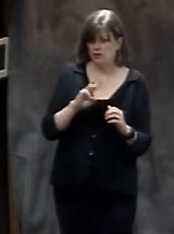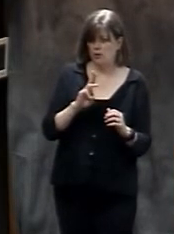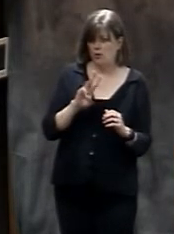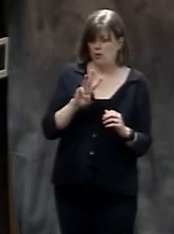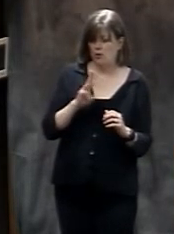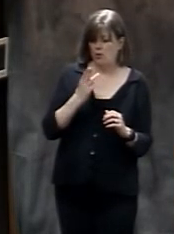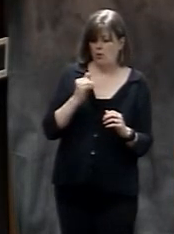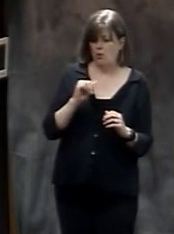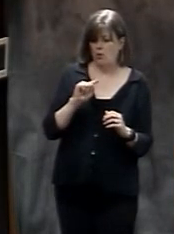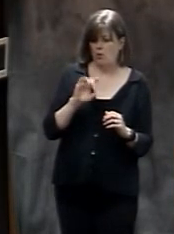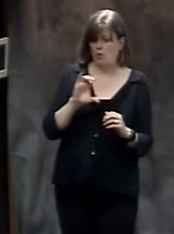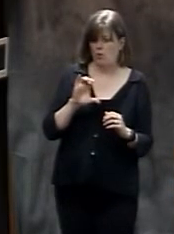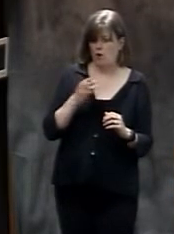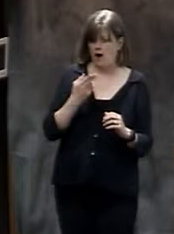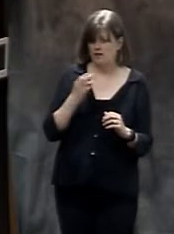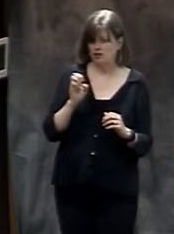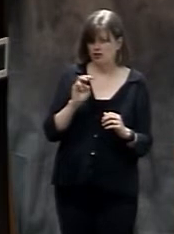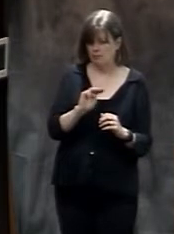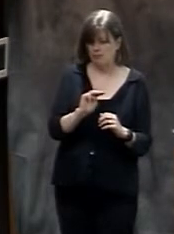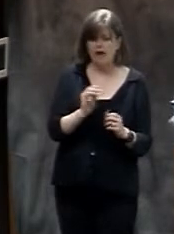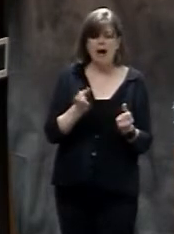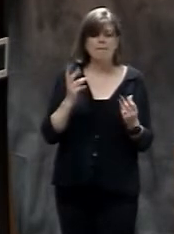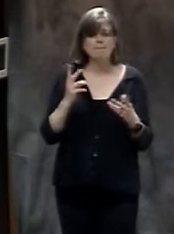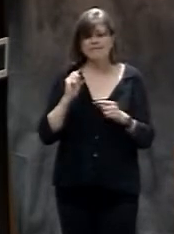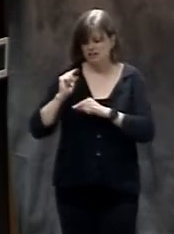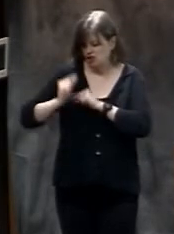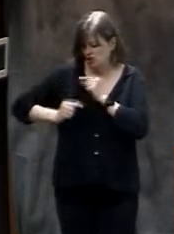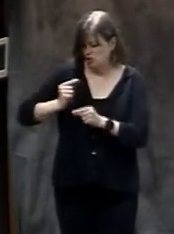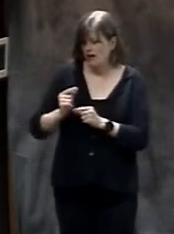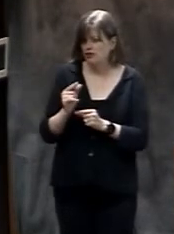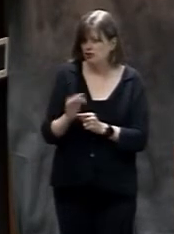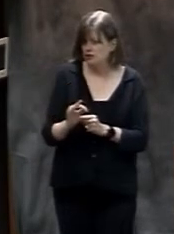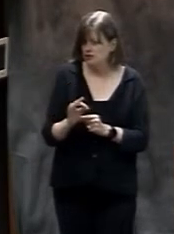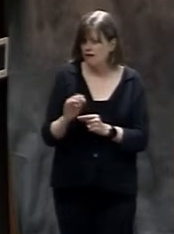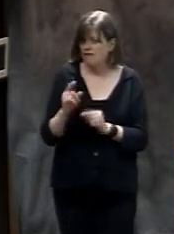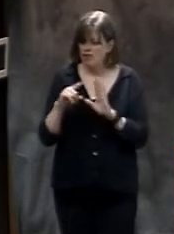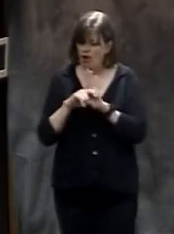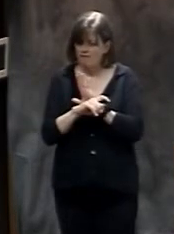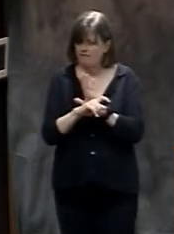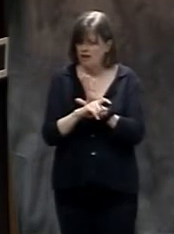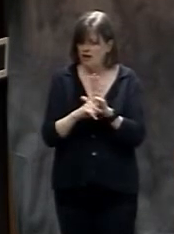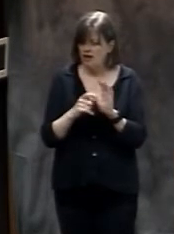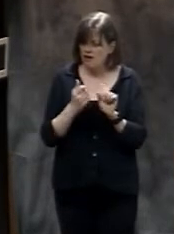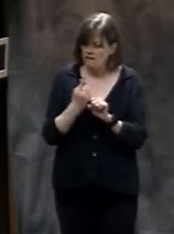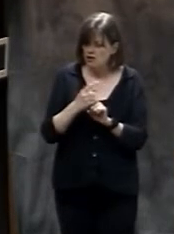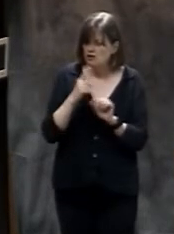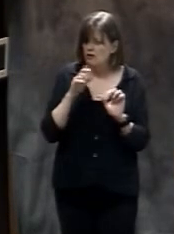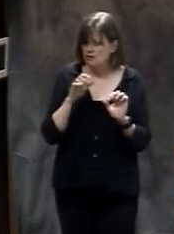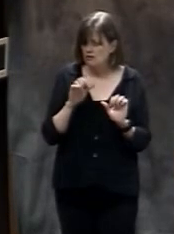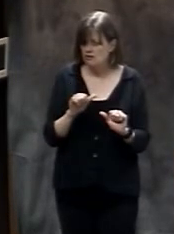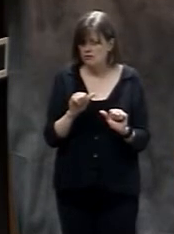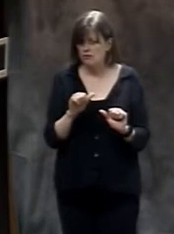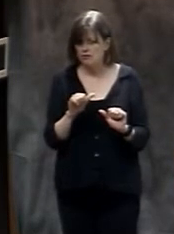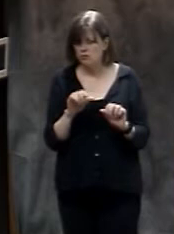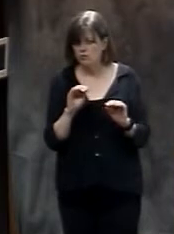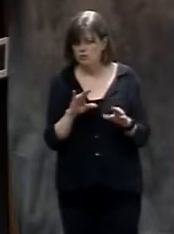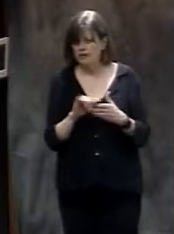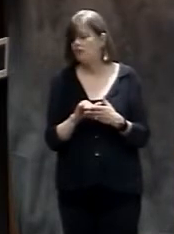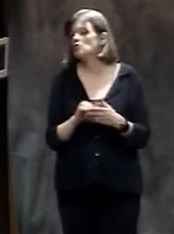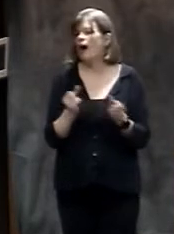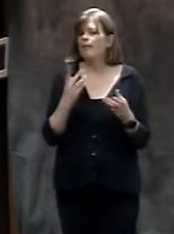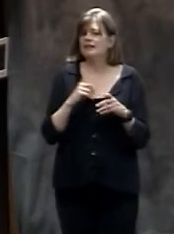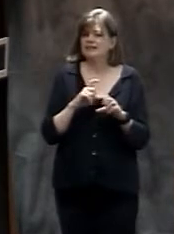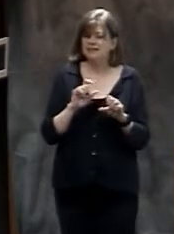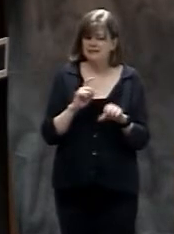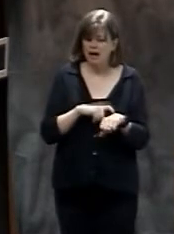How many generations of larvae per year could we put through there? So this means how many times could a larvae go through its larval